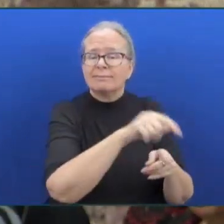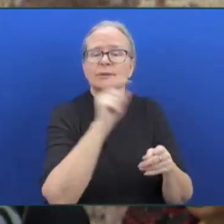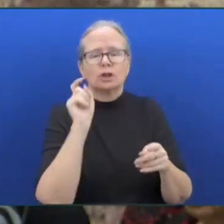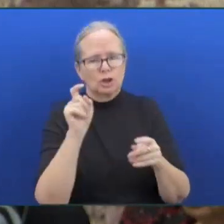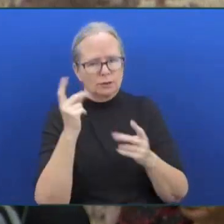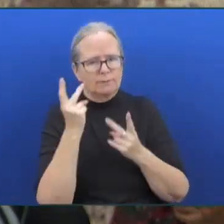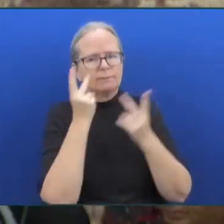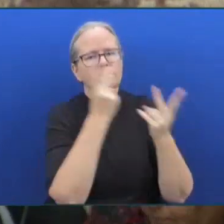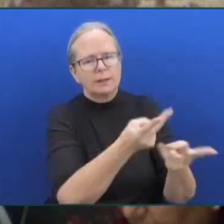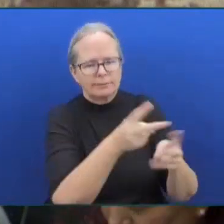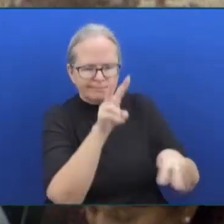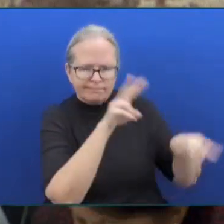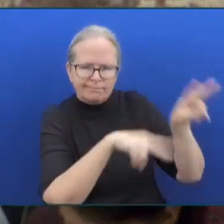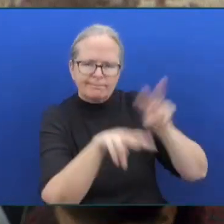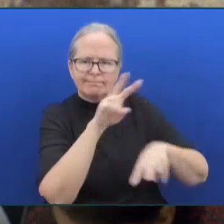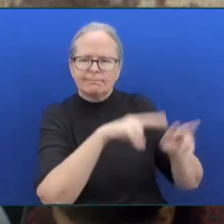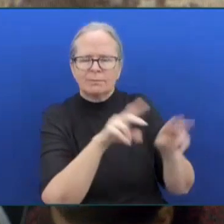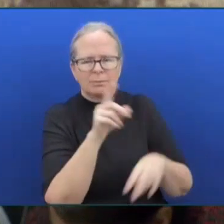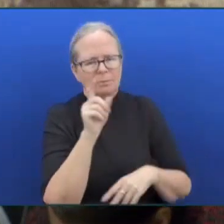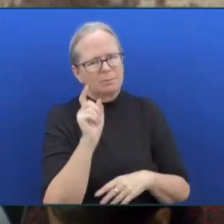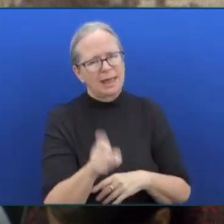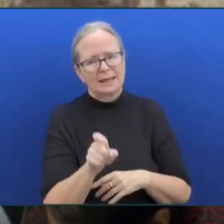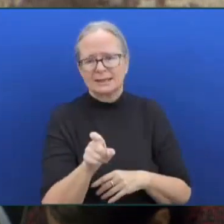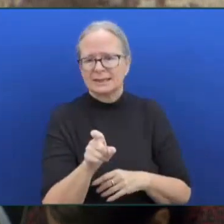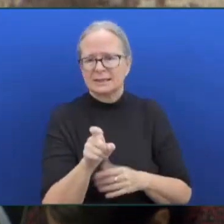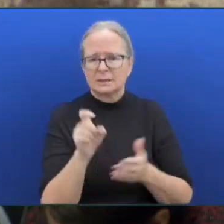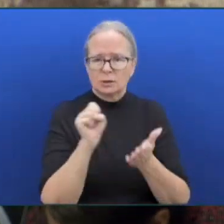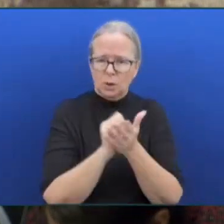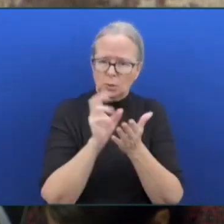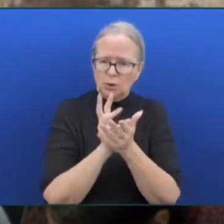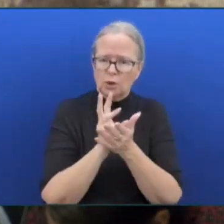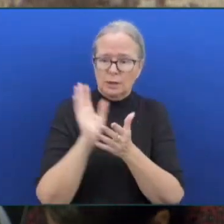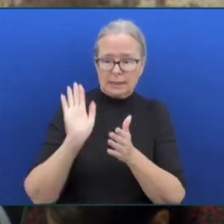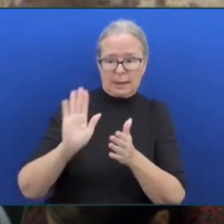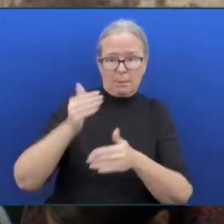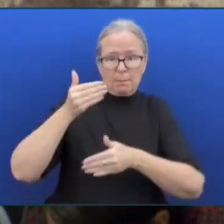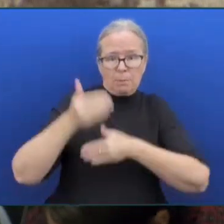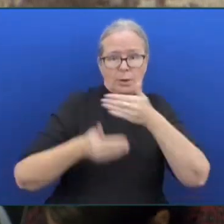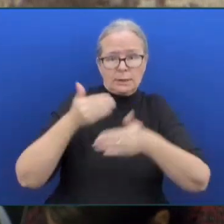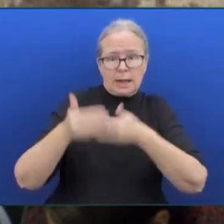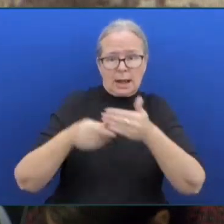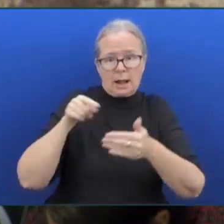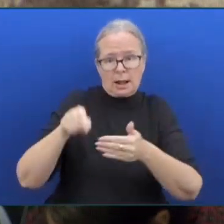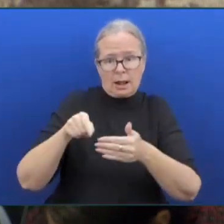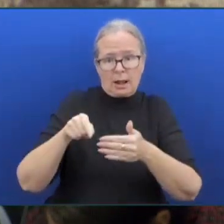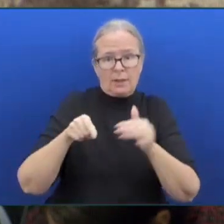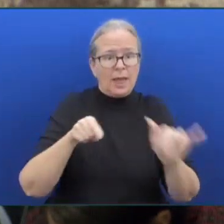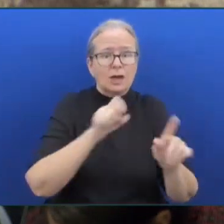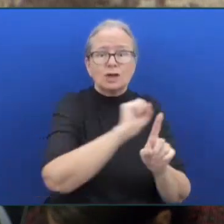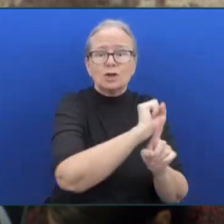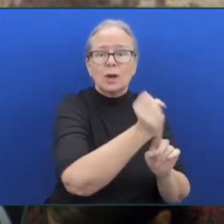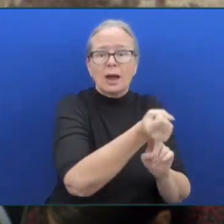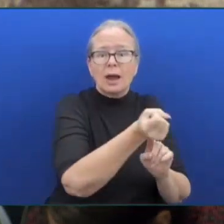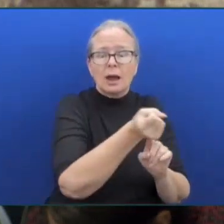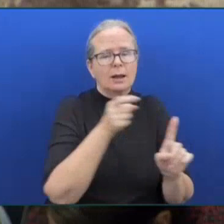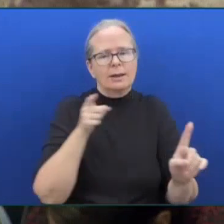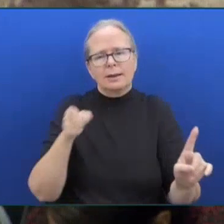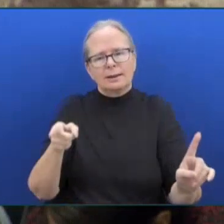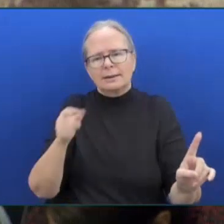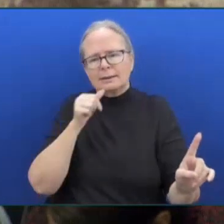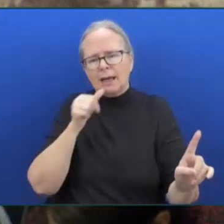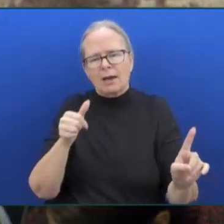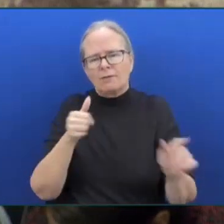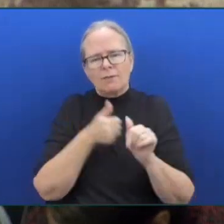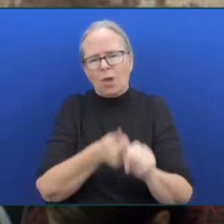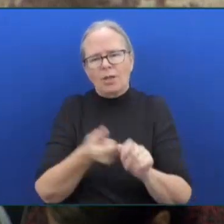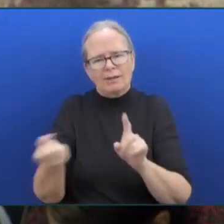work procedures in that particular circumstance were not followed, Honourable Speaker. And as soon as we found out